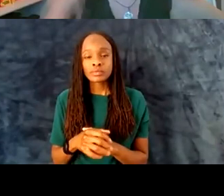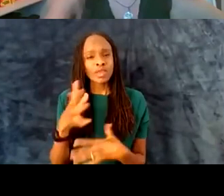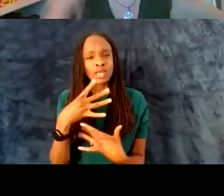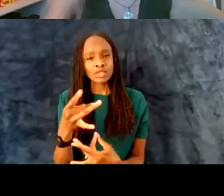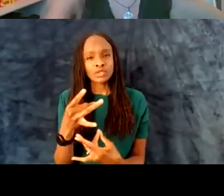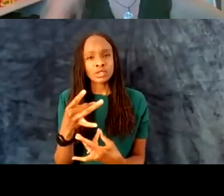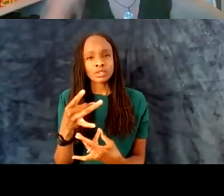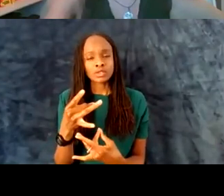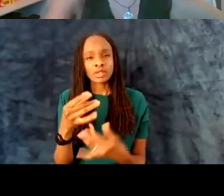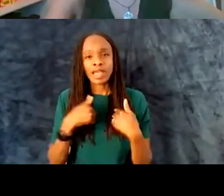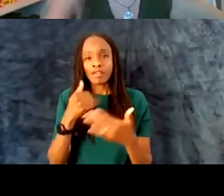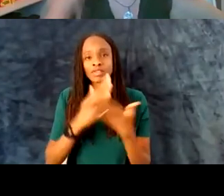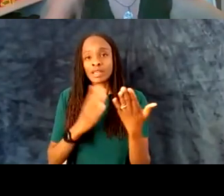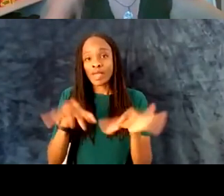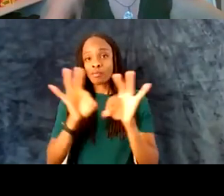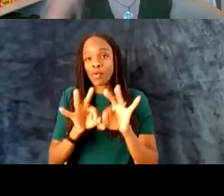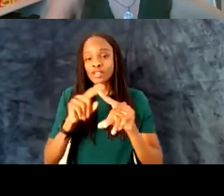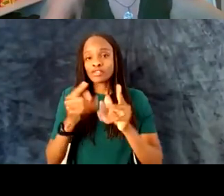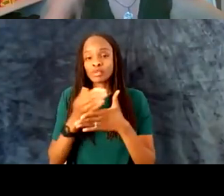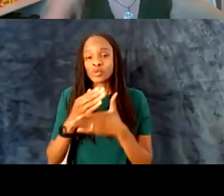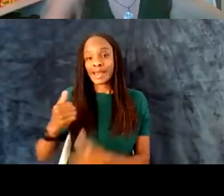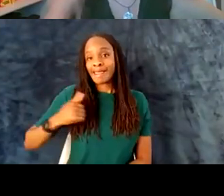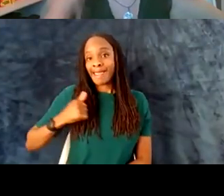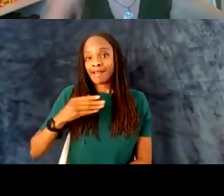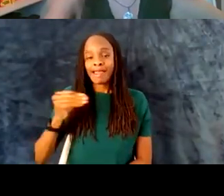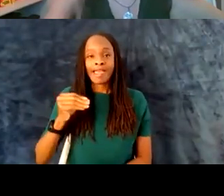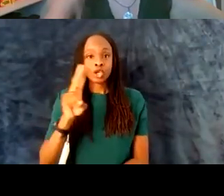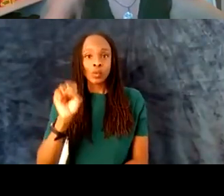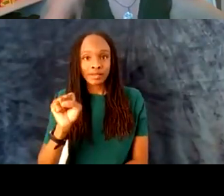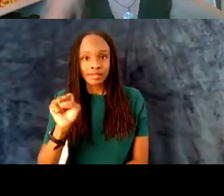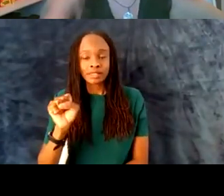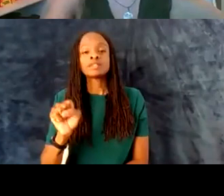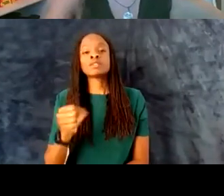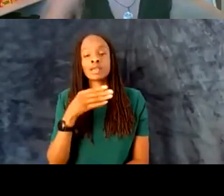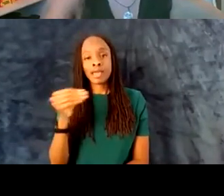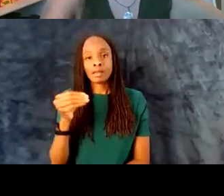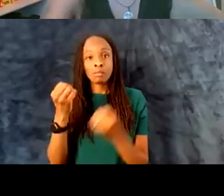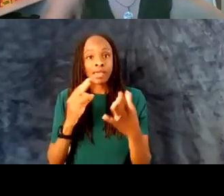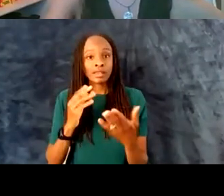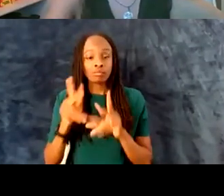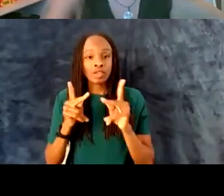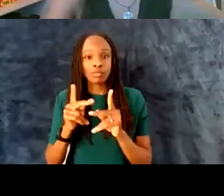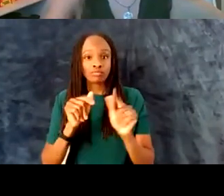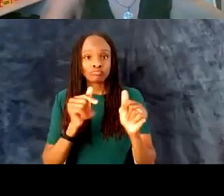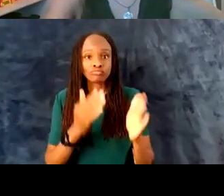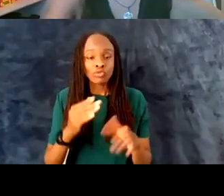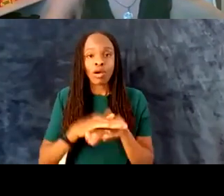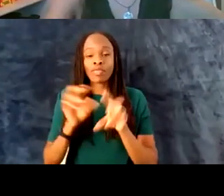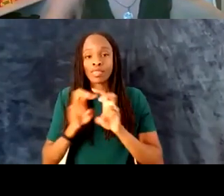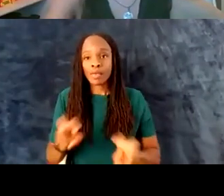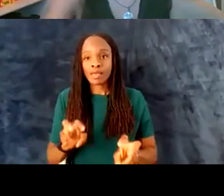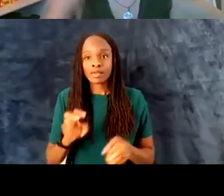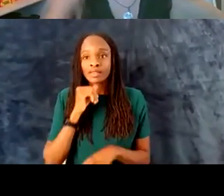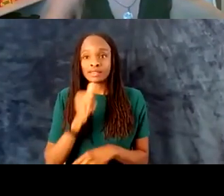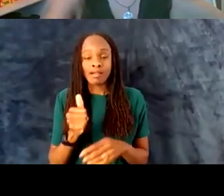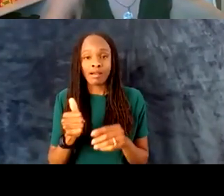Interestingly, there are some important differences between Canada and the US, and a number of our attendees are to this panel are not in the US